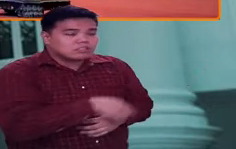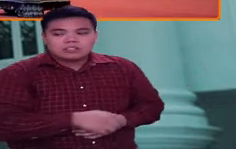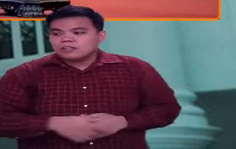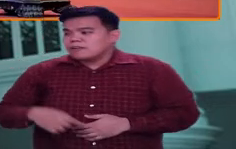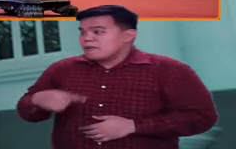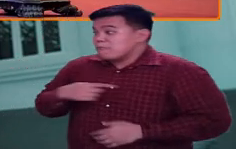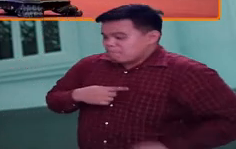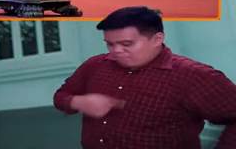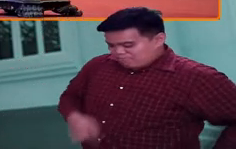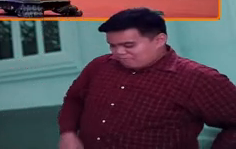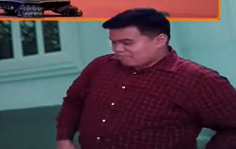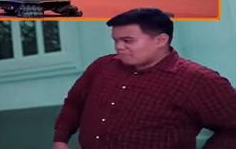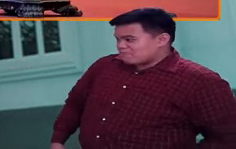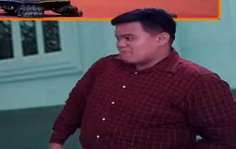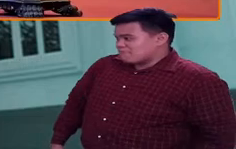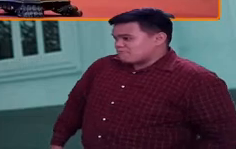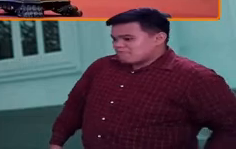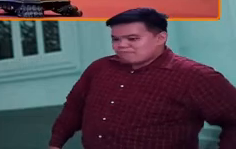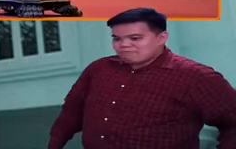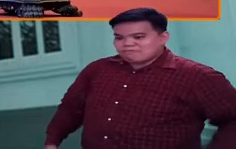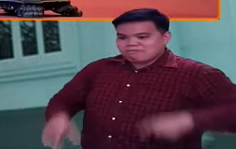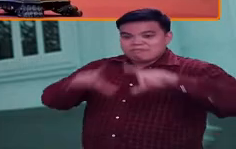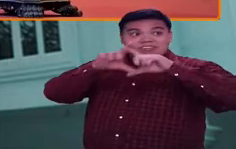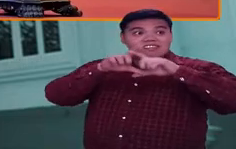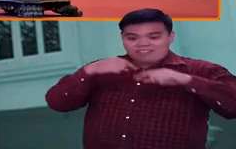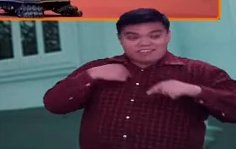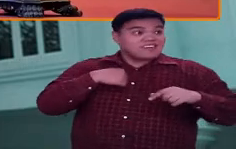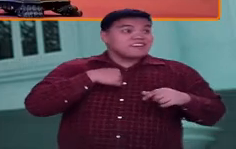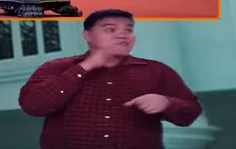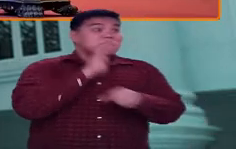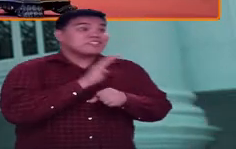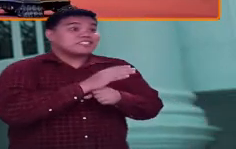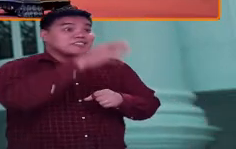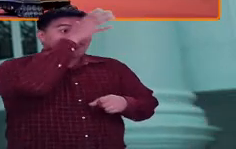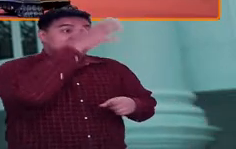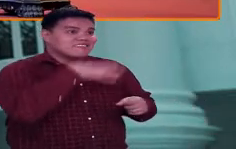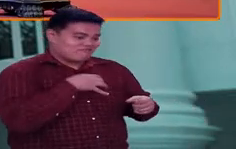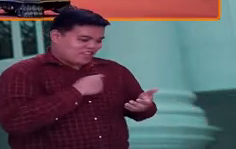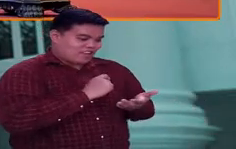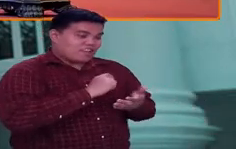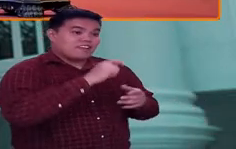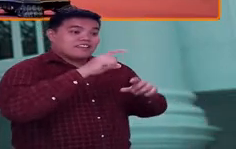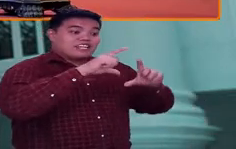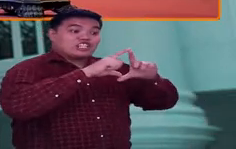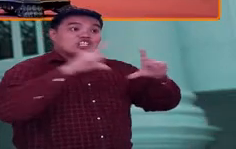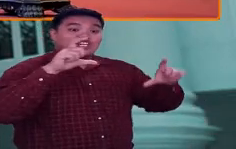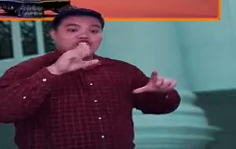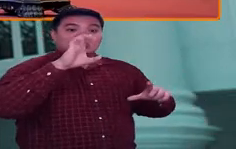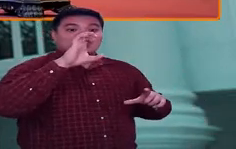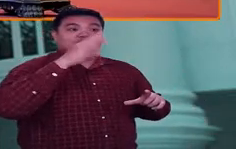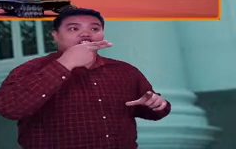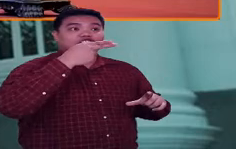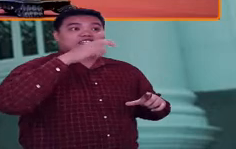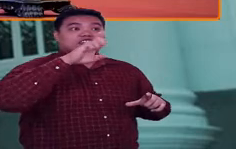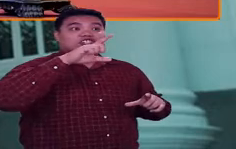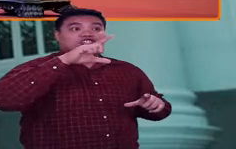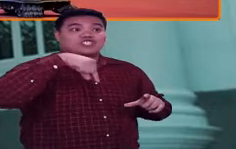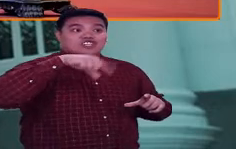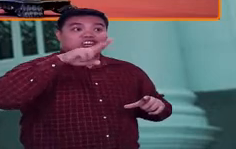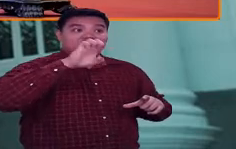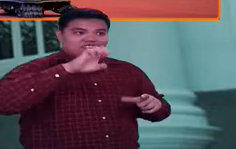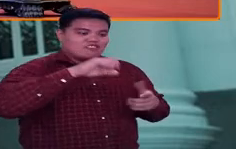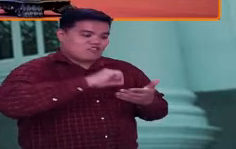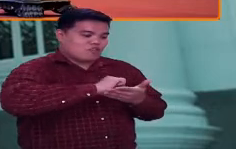He reached in his pocket, pulled out a checkbook and wrote a check for the amount of 1 year of his faith promise